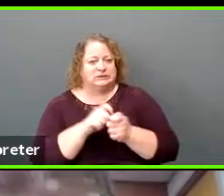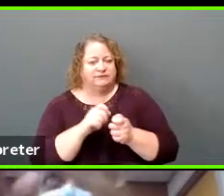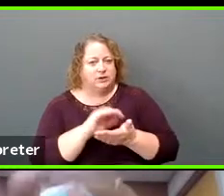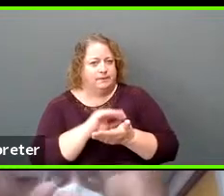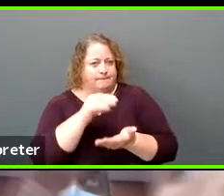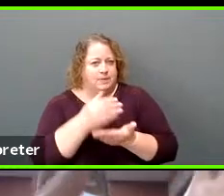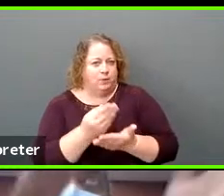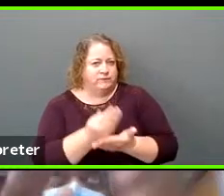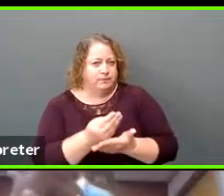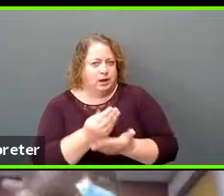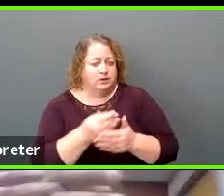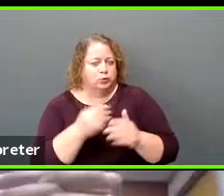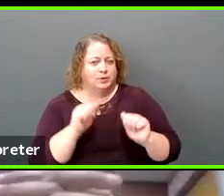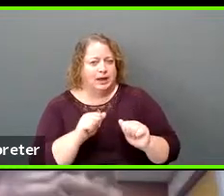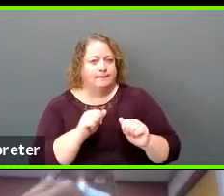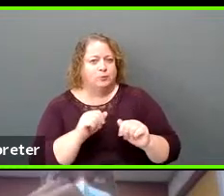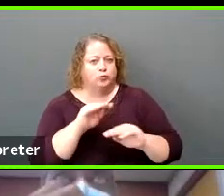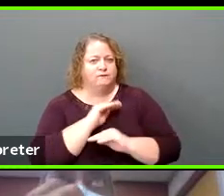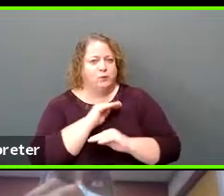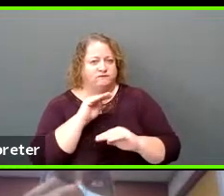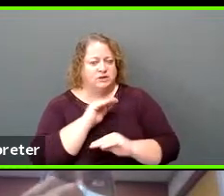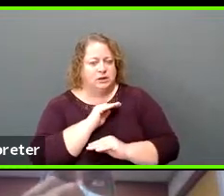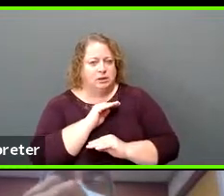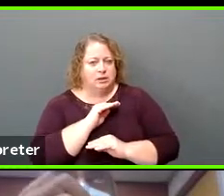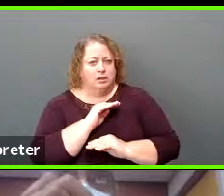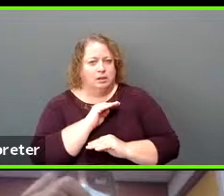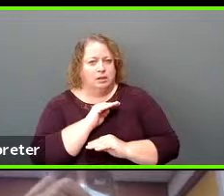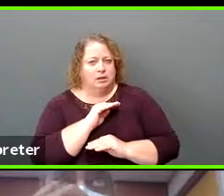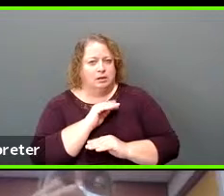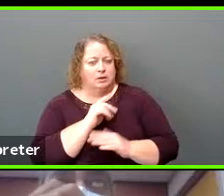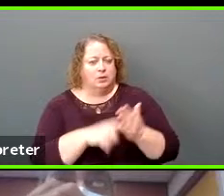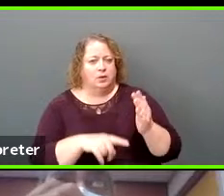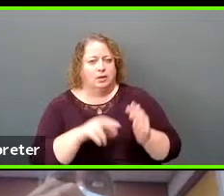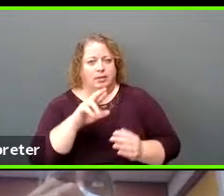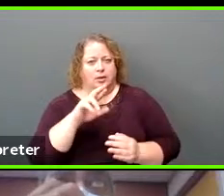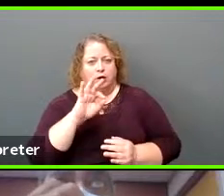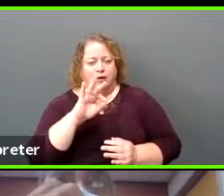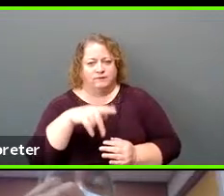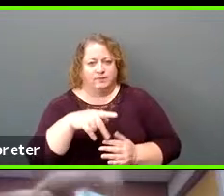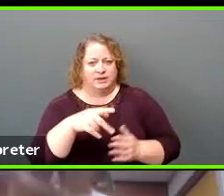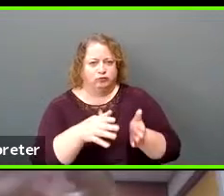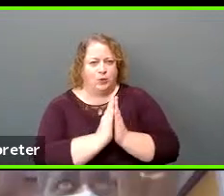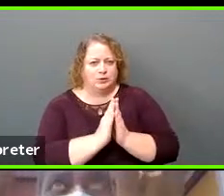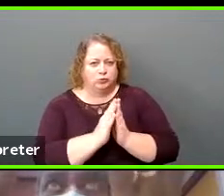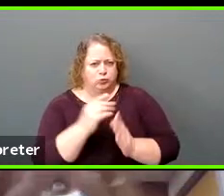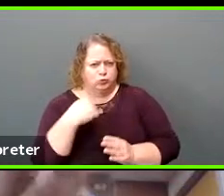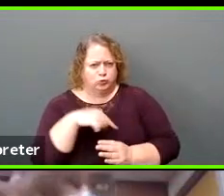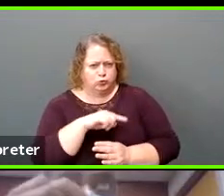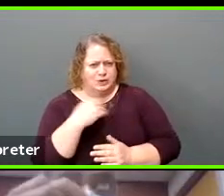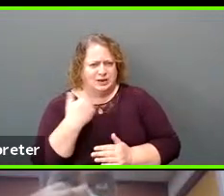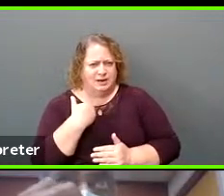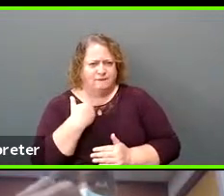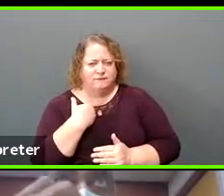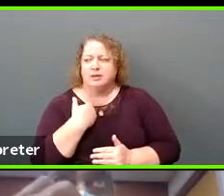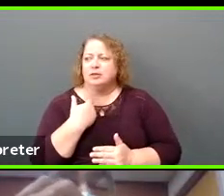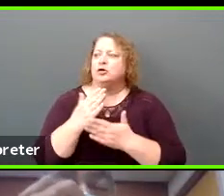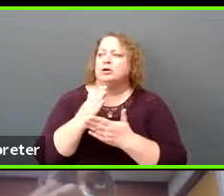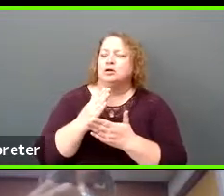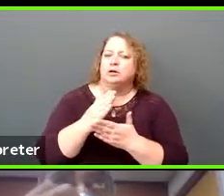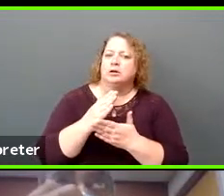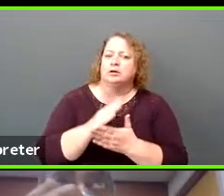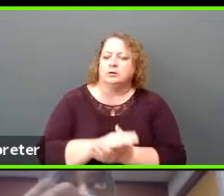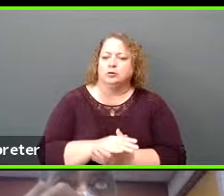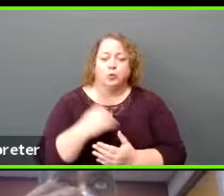hand to be able now to fulfill what the RFP requested. So do we have There are some